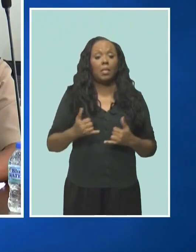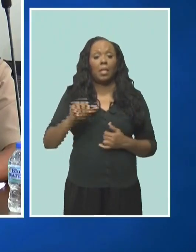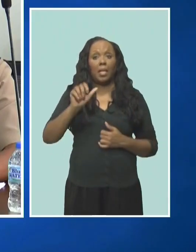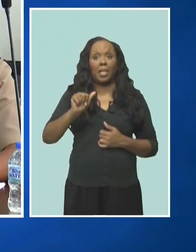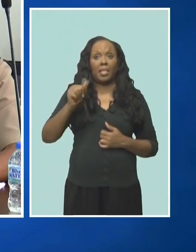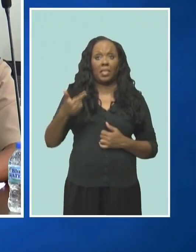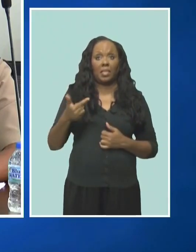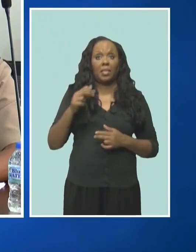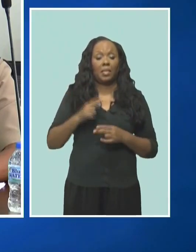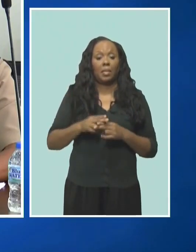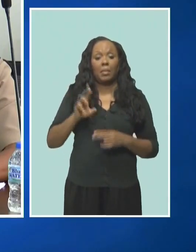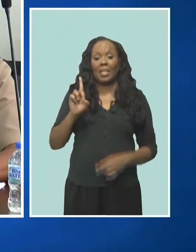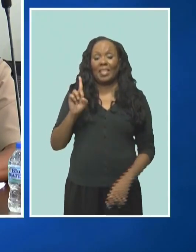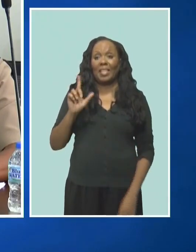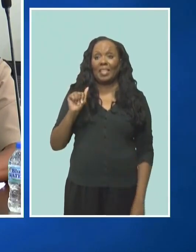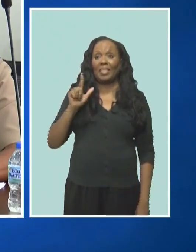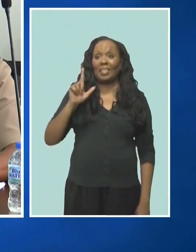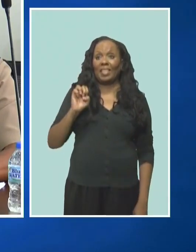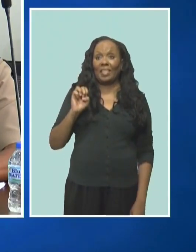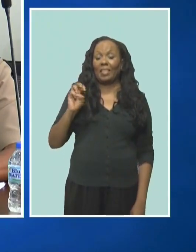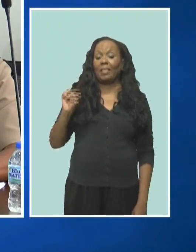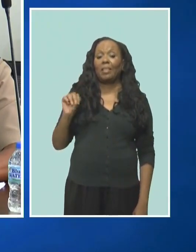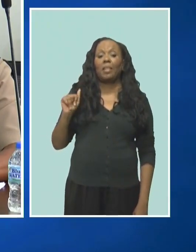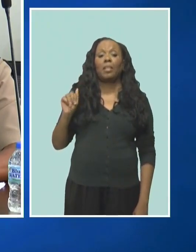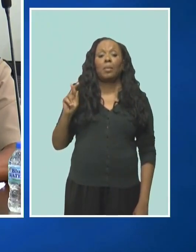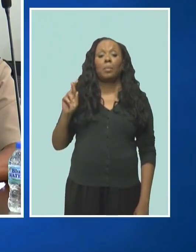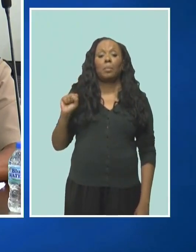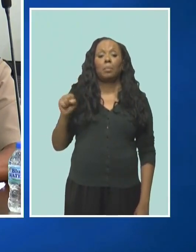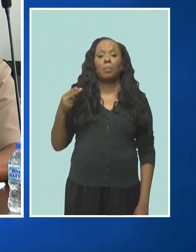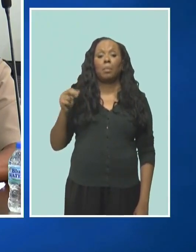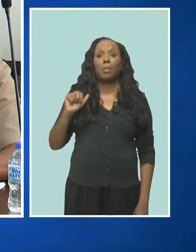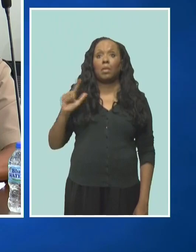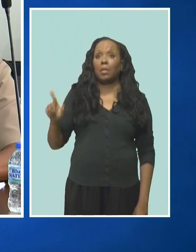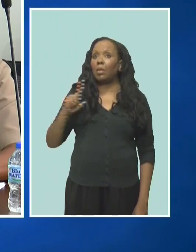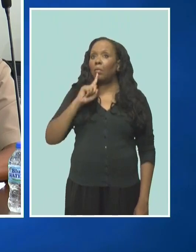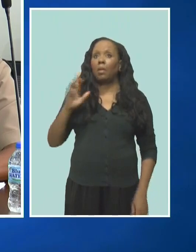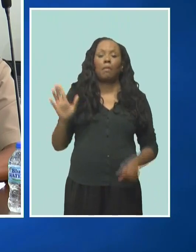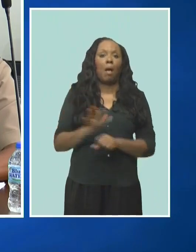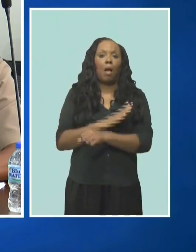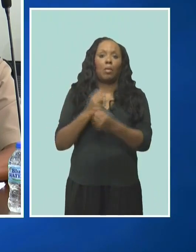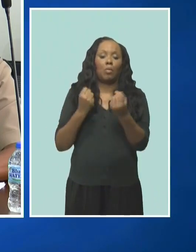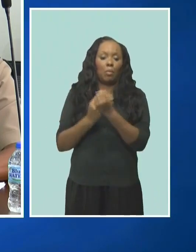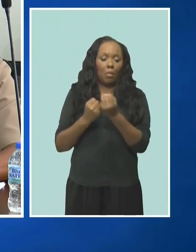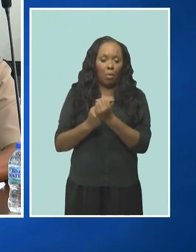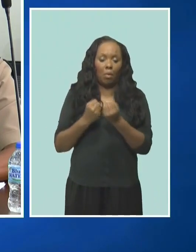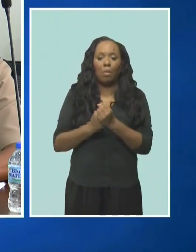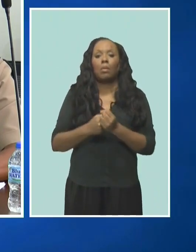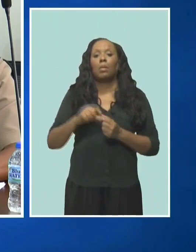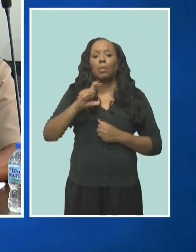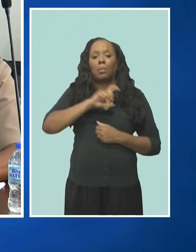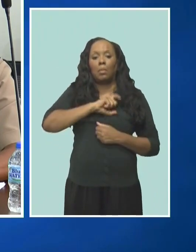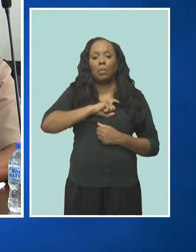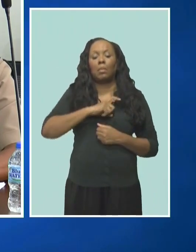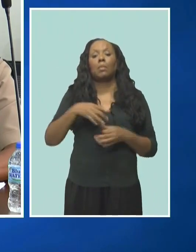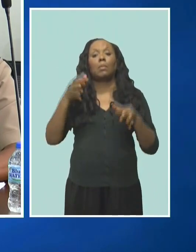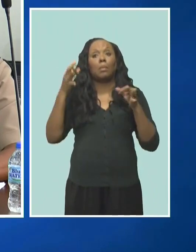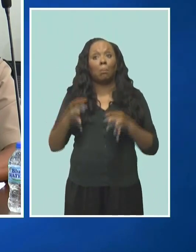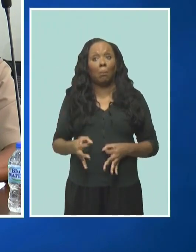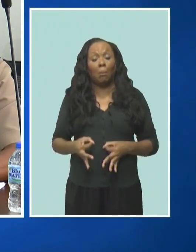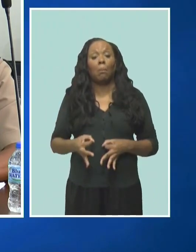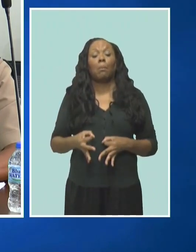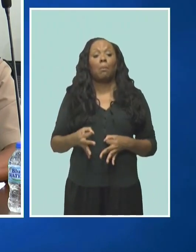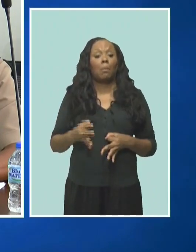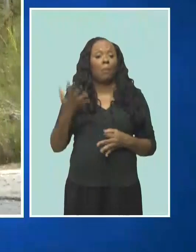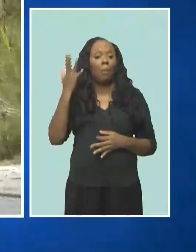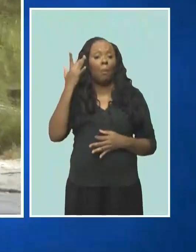General Machel says he is throwing his full support behind the initiative, which the police have decided to embark on in